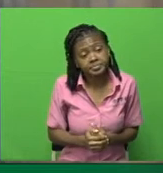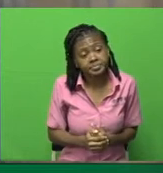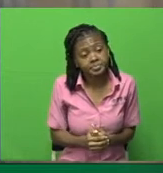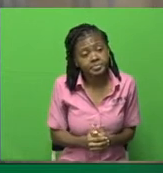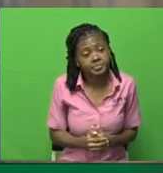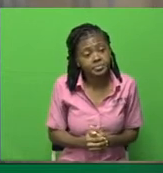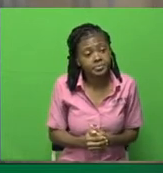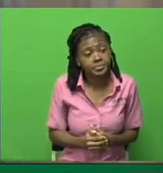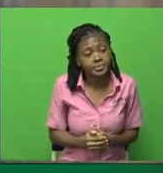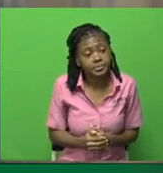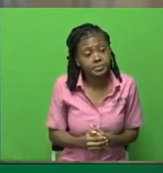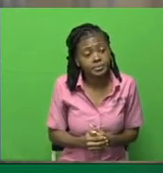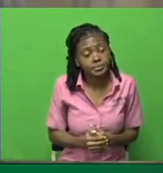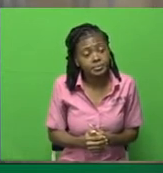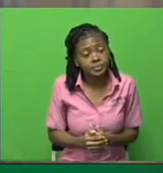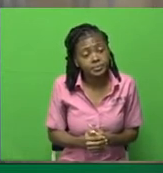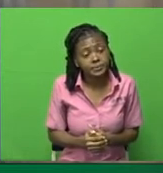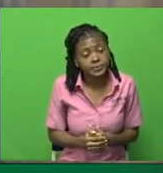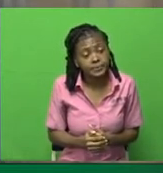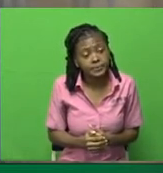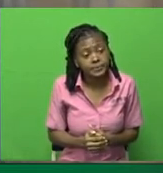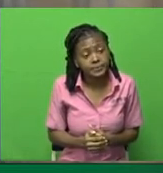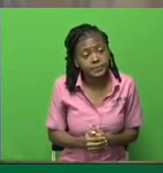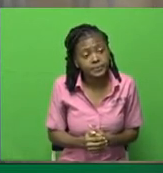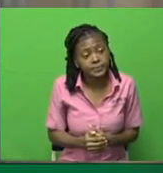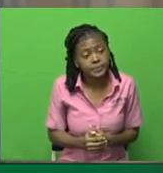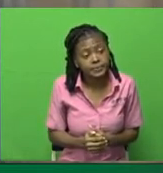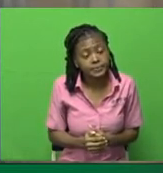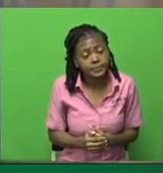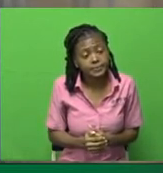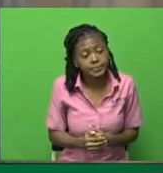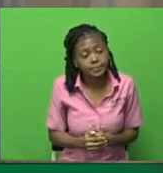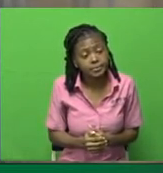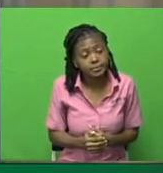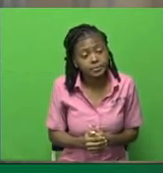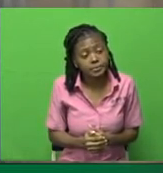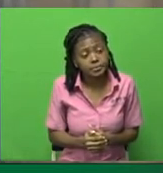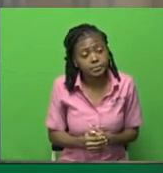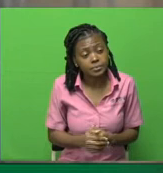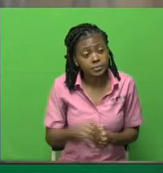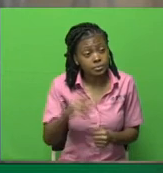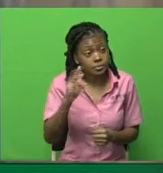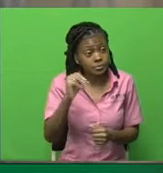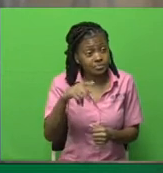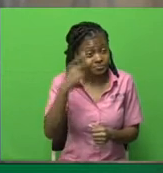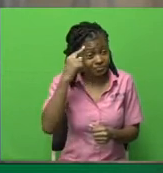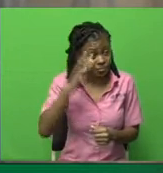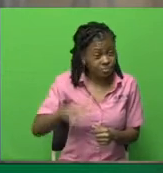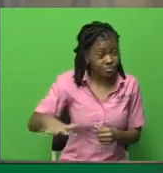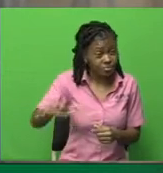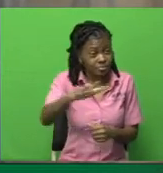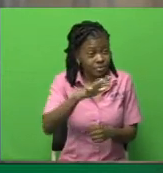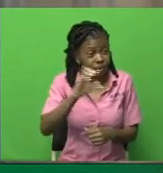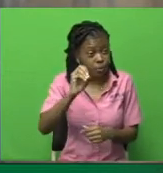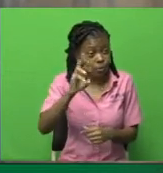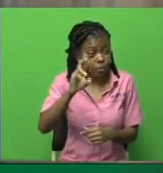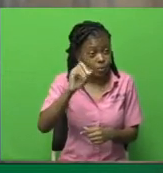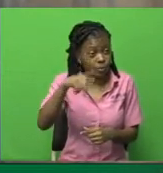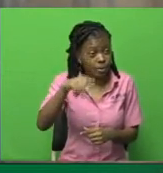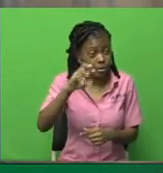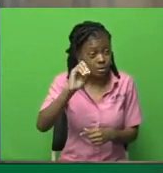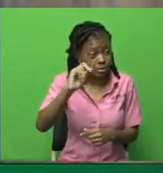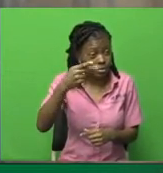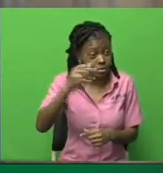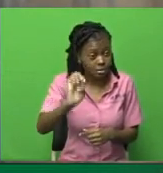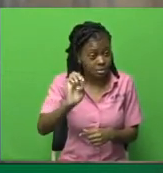portfolio member MP for urupuch West will deal with some more on